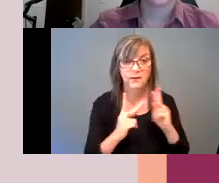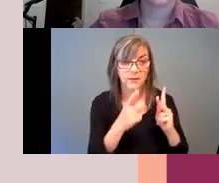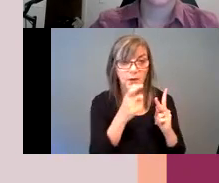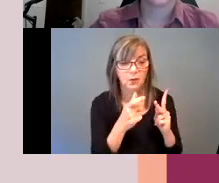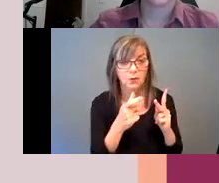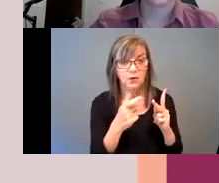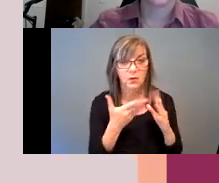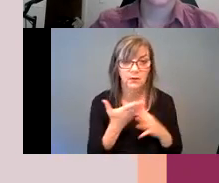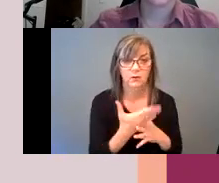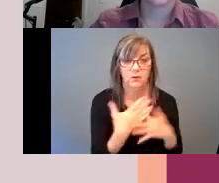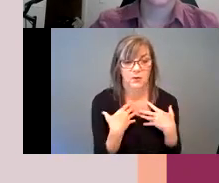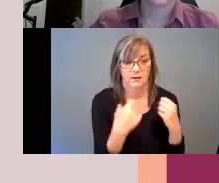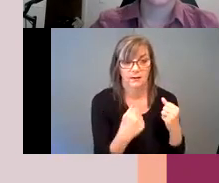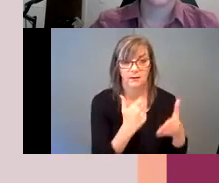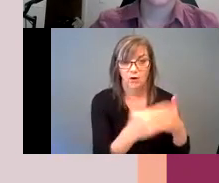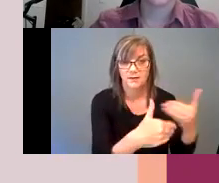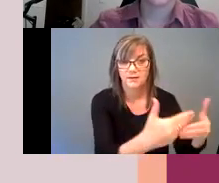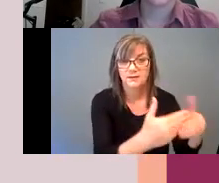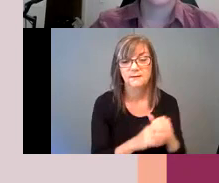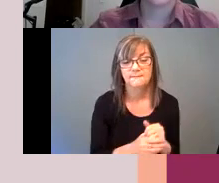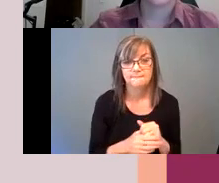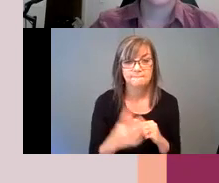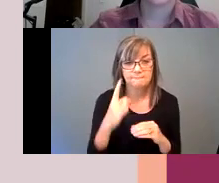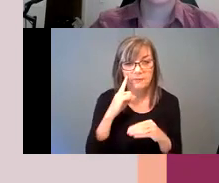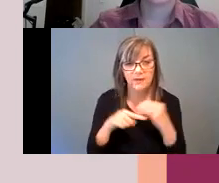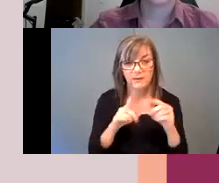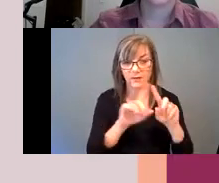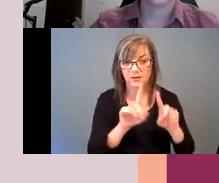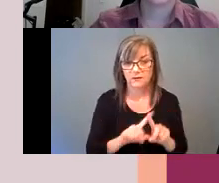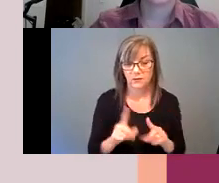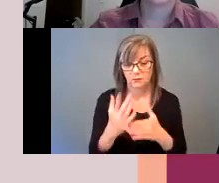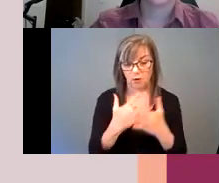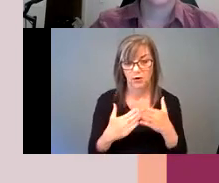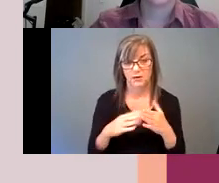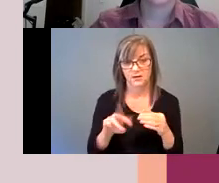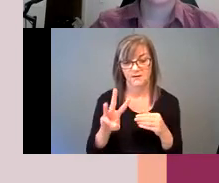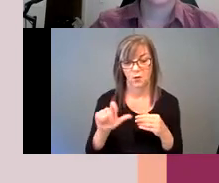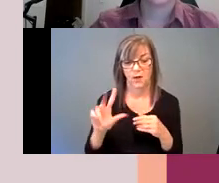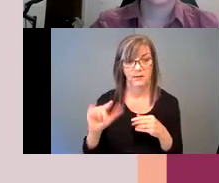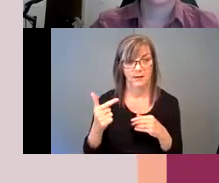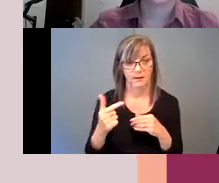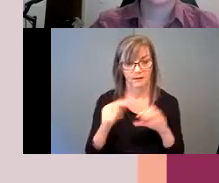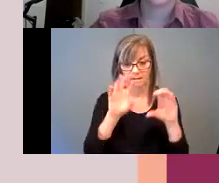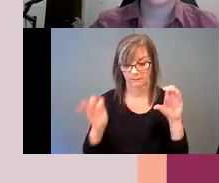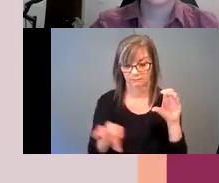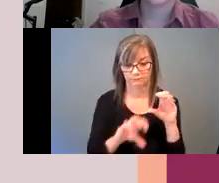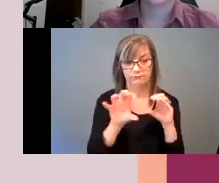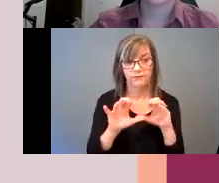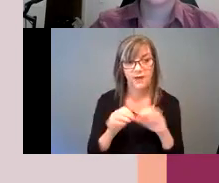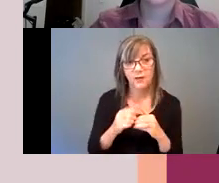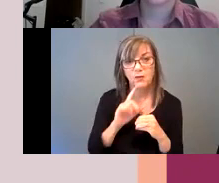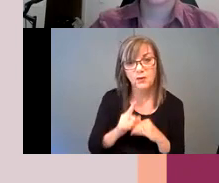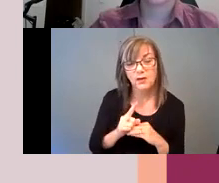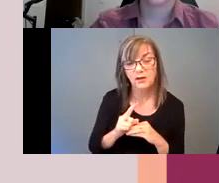So being able to think about all of these different aspects of their well-being, and how, again, a lot of times